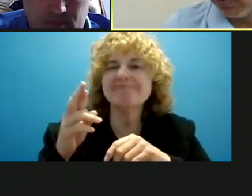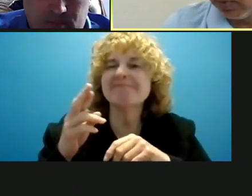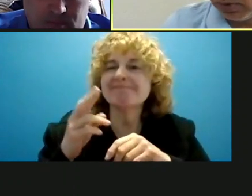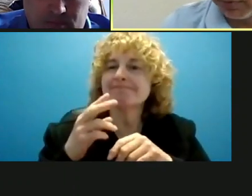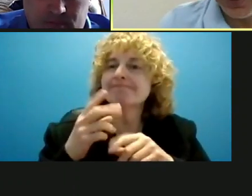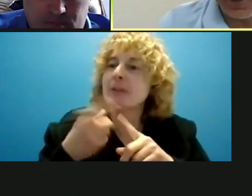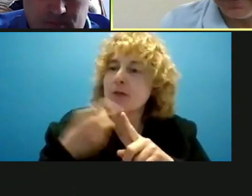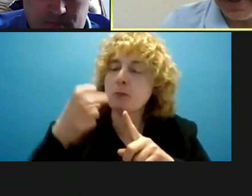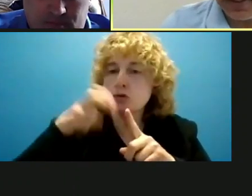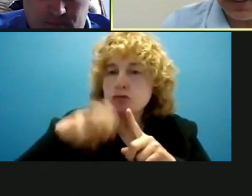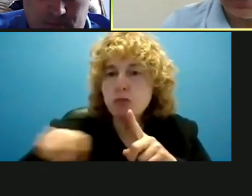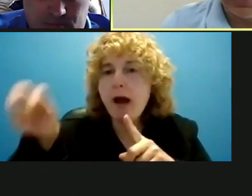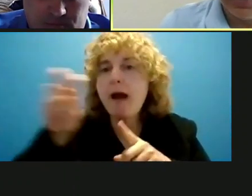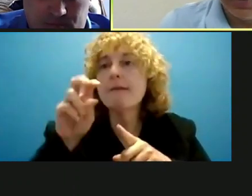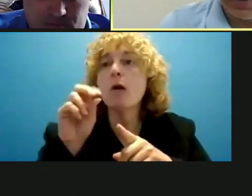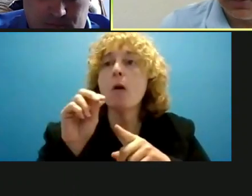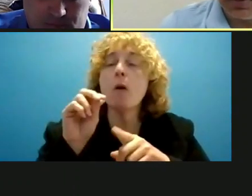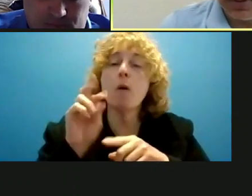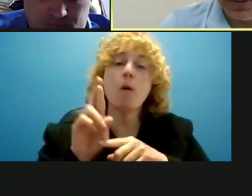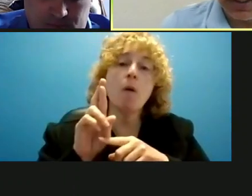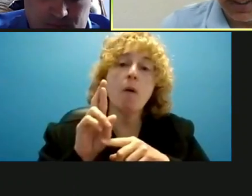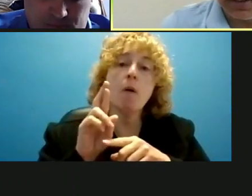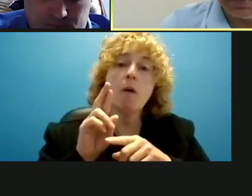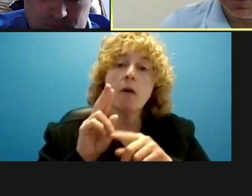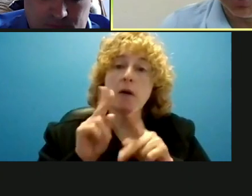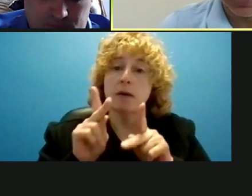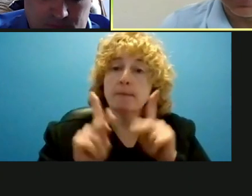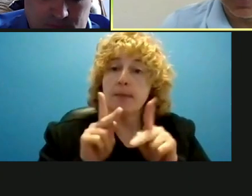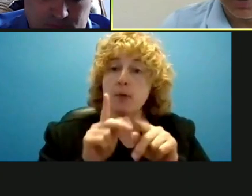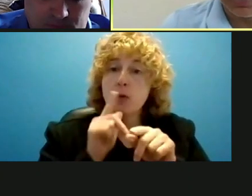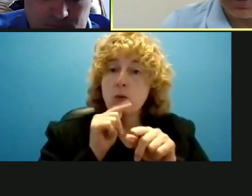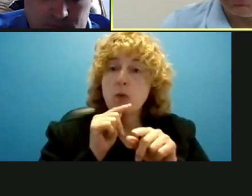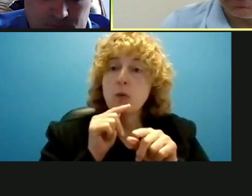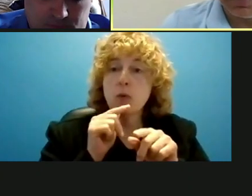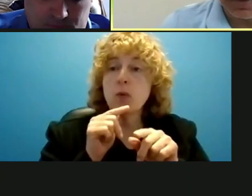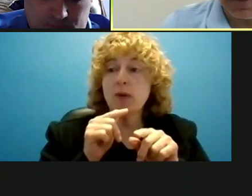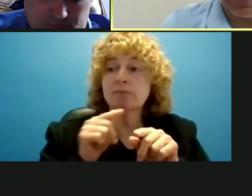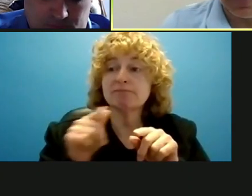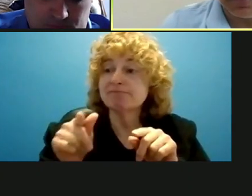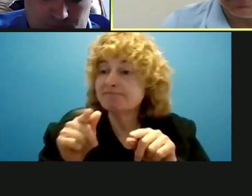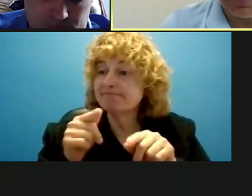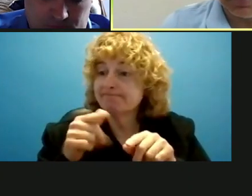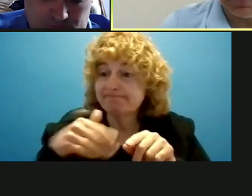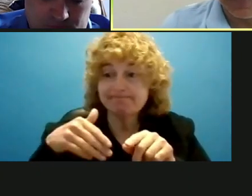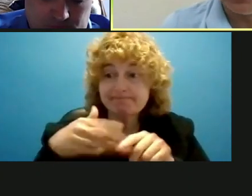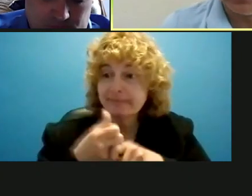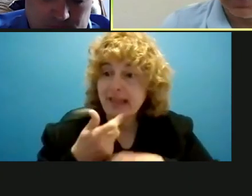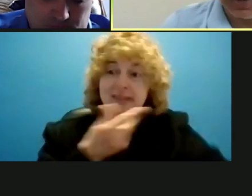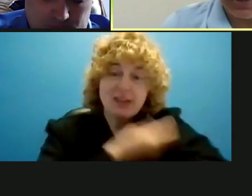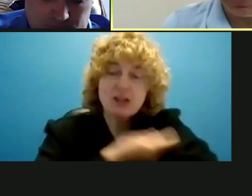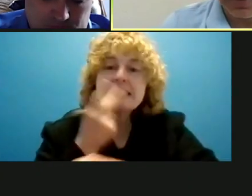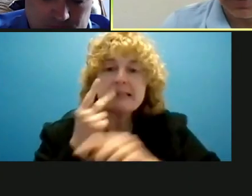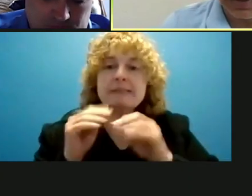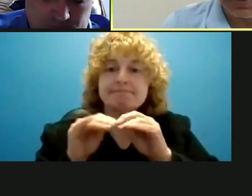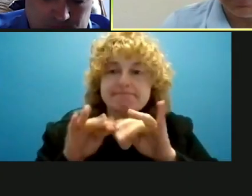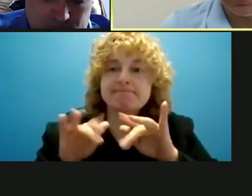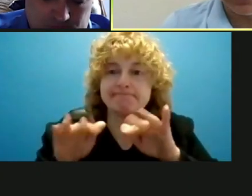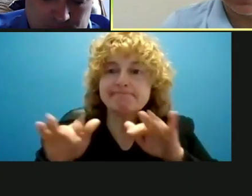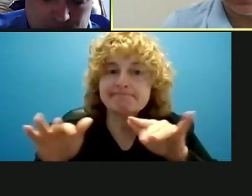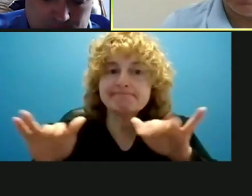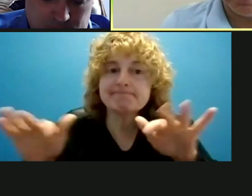people who were recently getting the vaccine. That's where we saw a lot of spread in the community and a lot more visits to the hospital